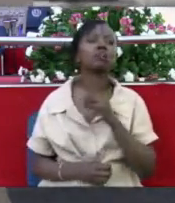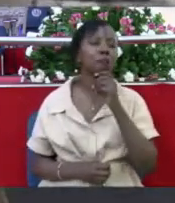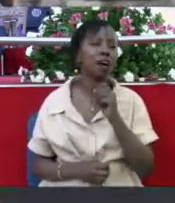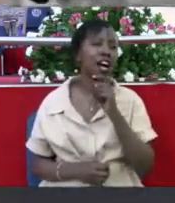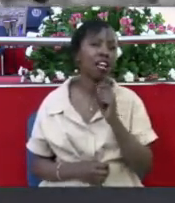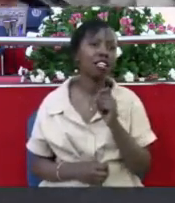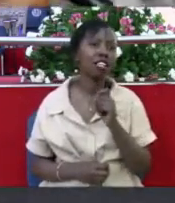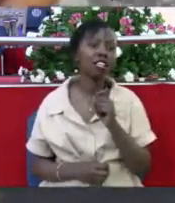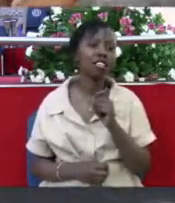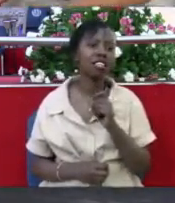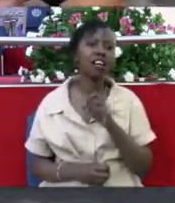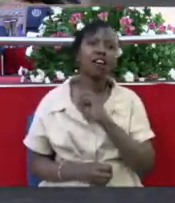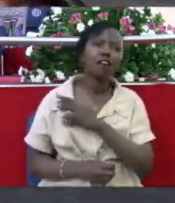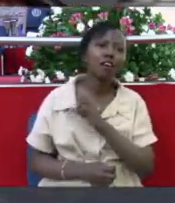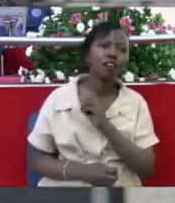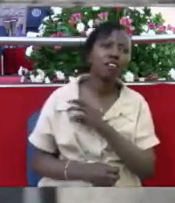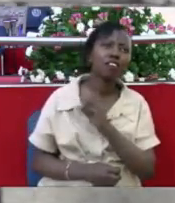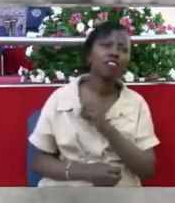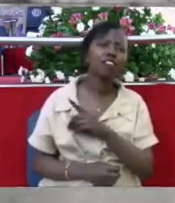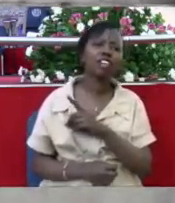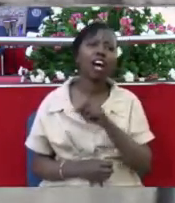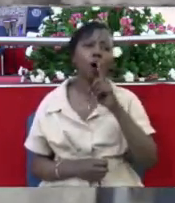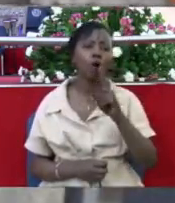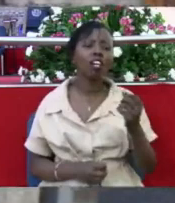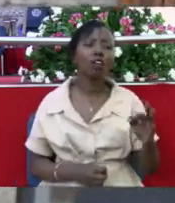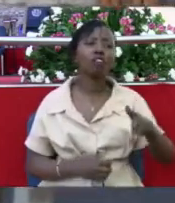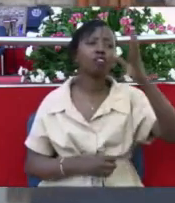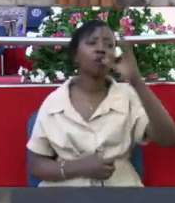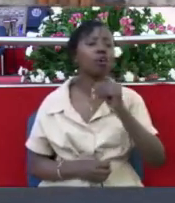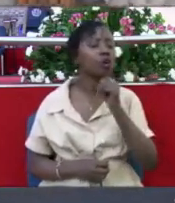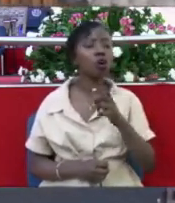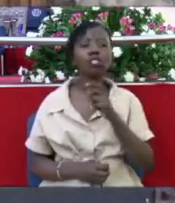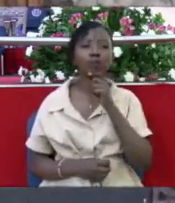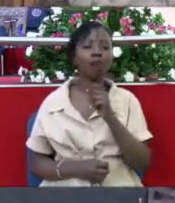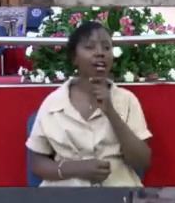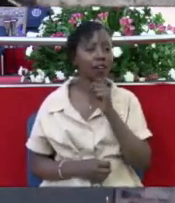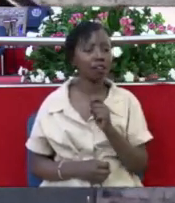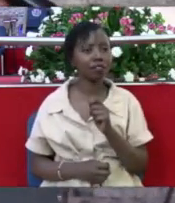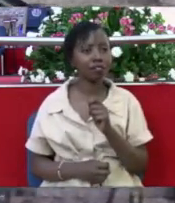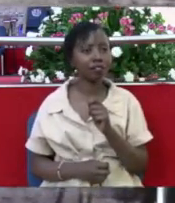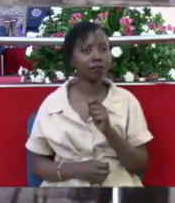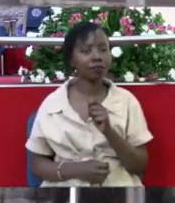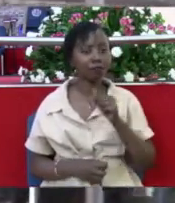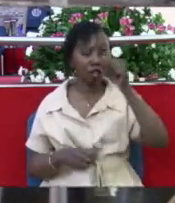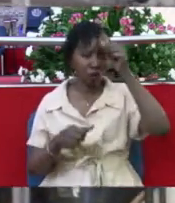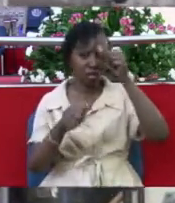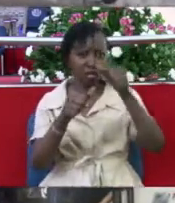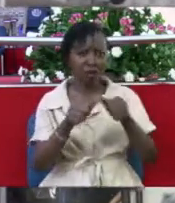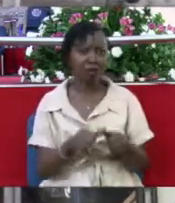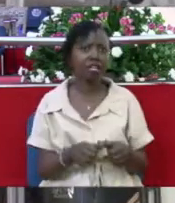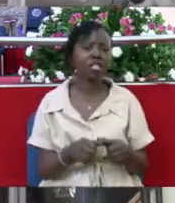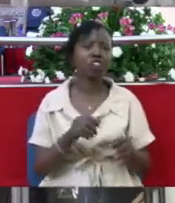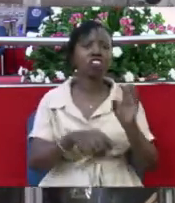we fear the discipline of God and not of people. Tunaogopa Mungu sio binadamu. We are reminded of the church in the New Testament